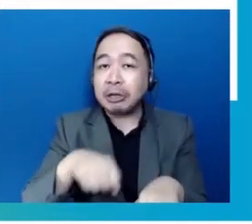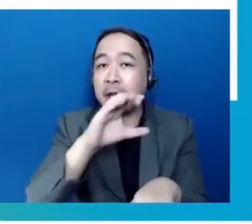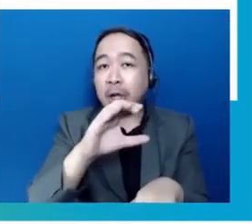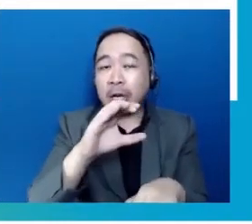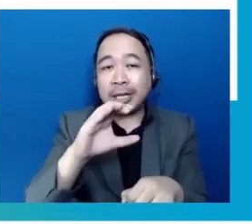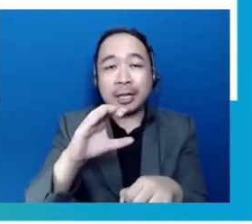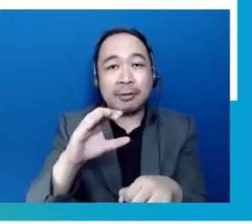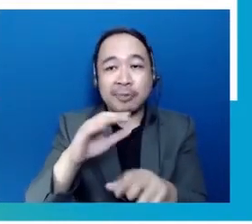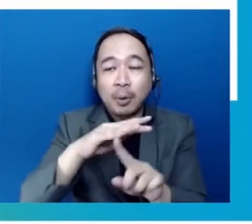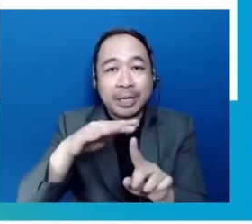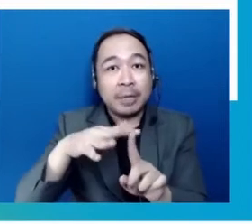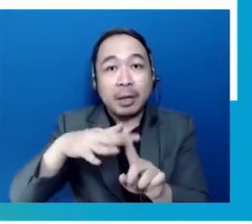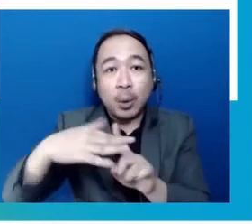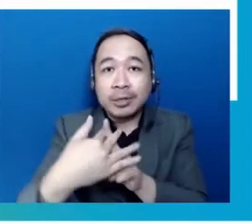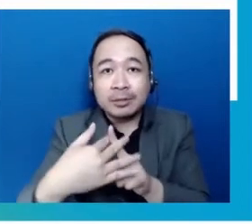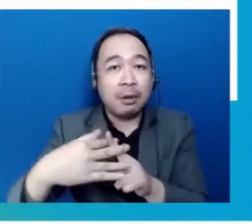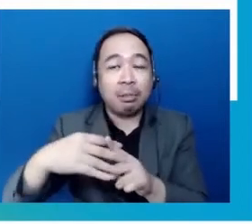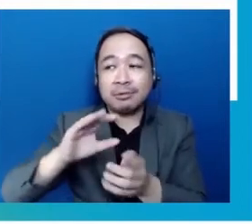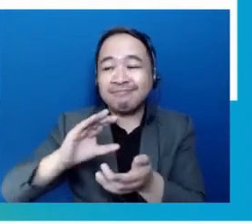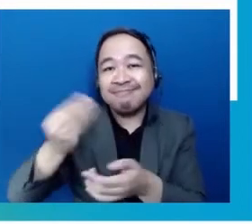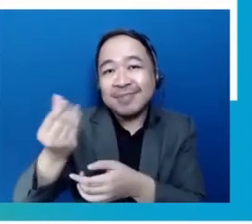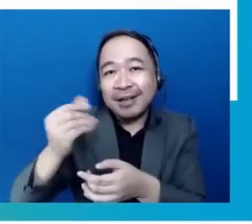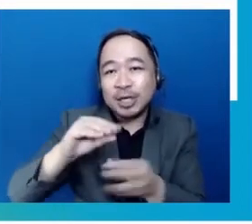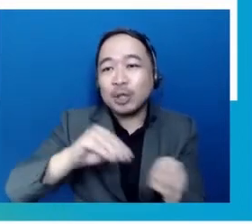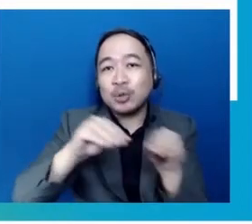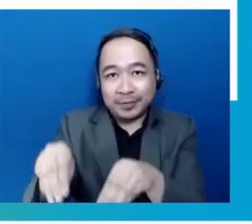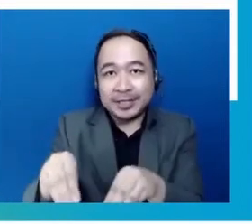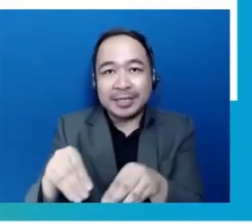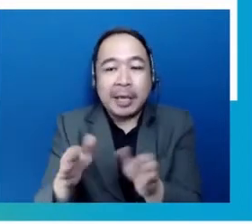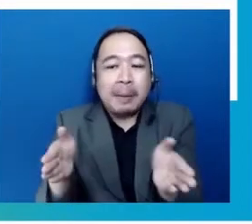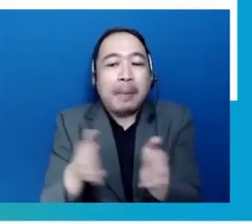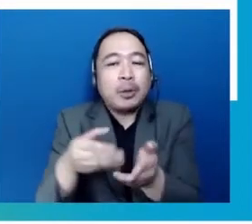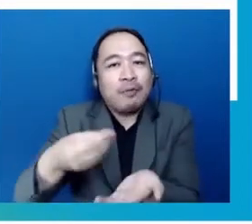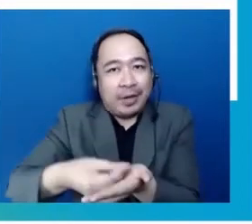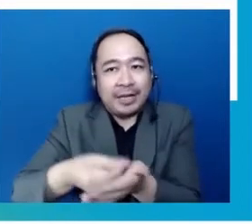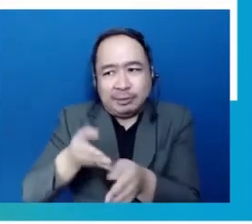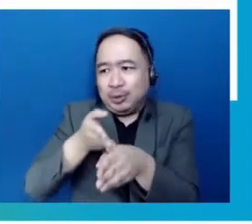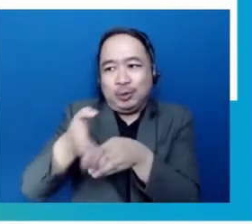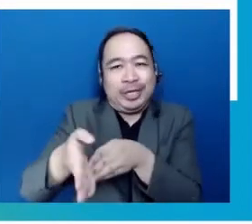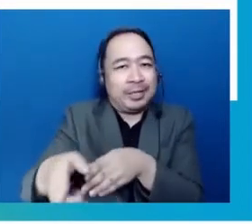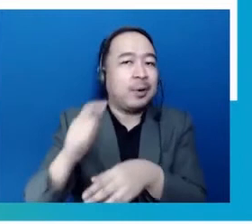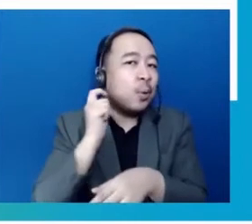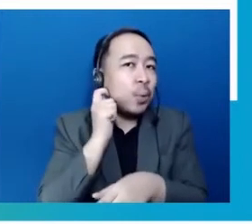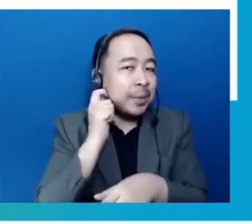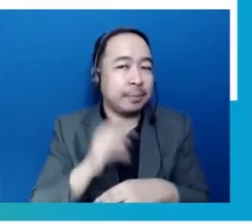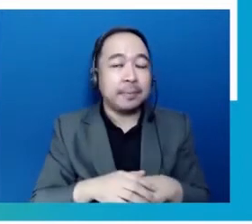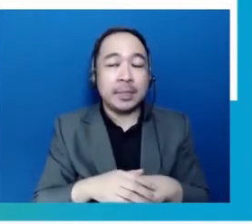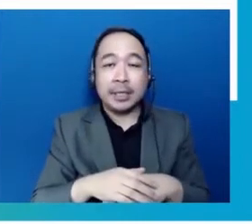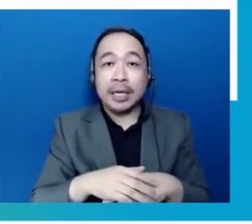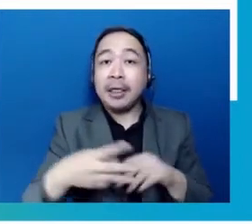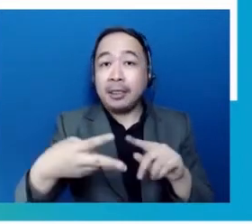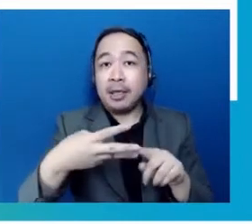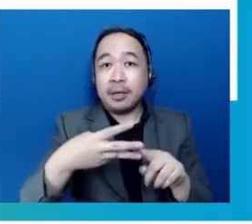targeted microfinance. And thirdly, it is vital that we strengthen governance processes,